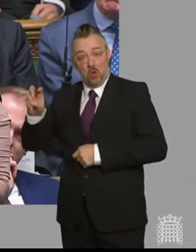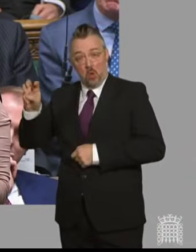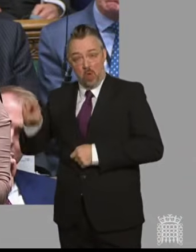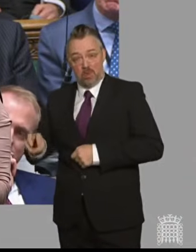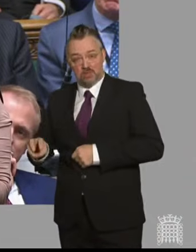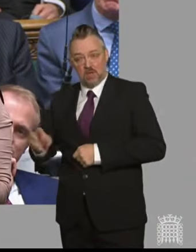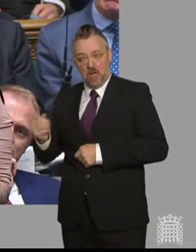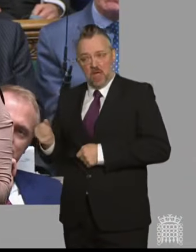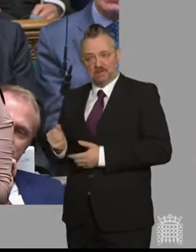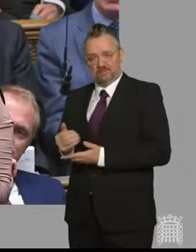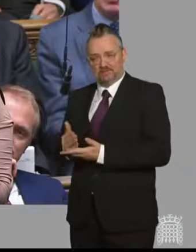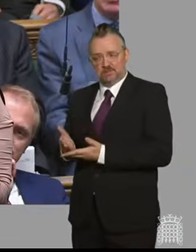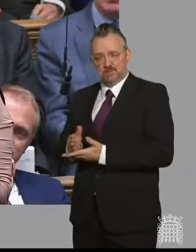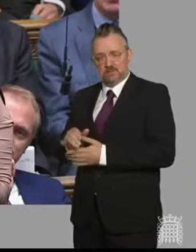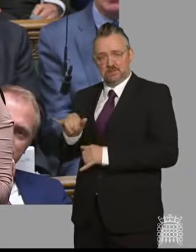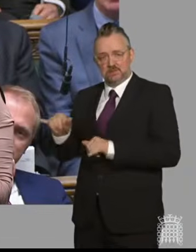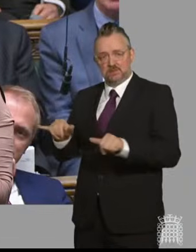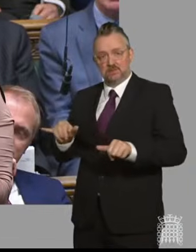in recent weeks.